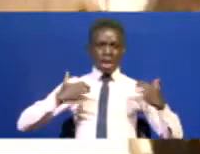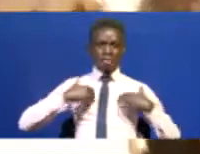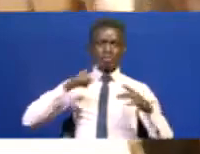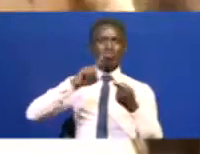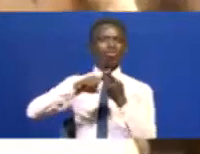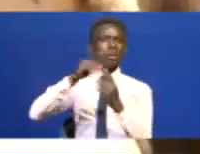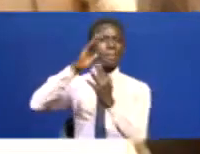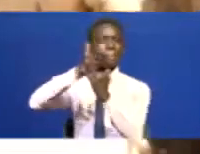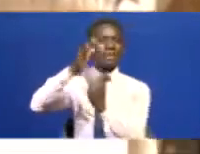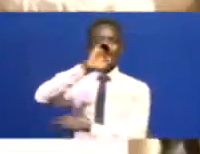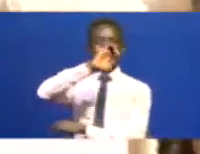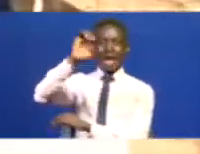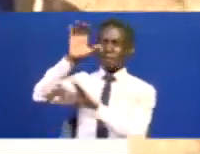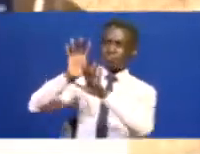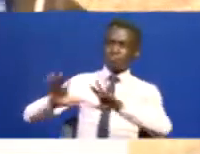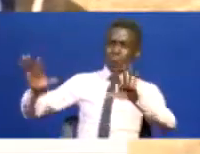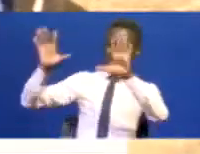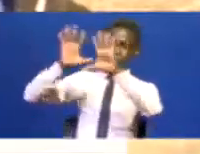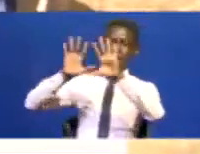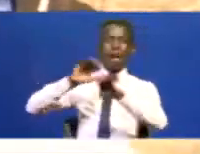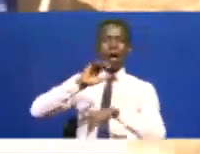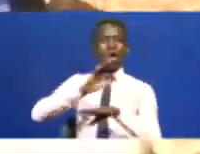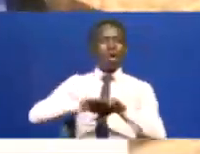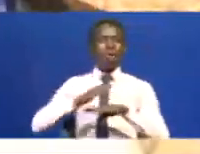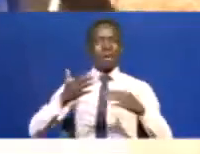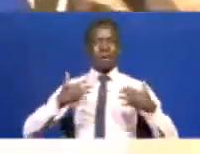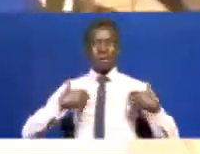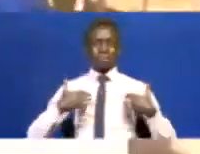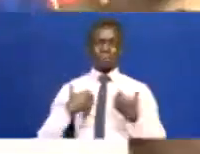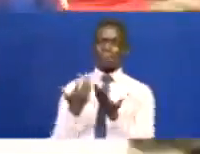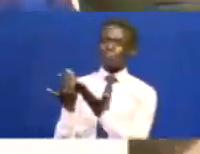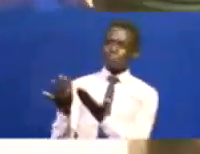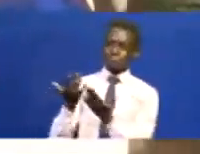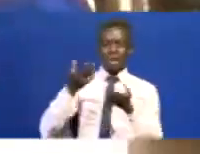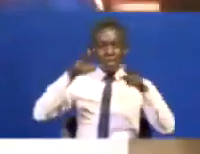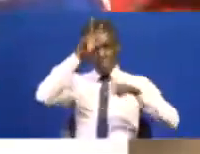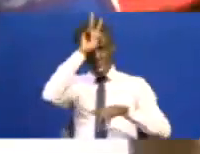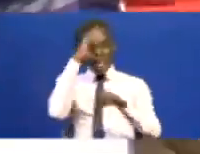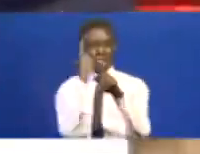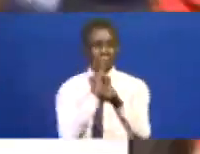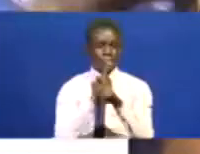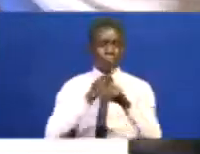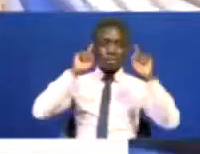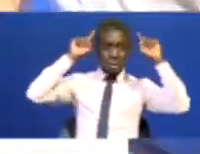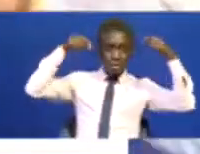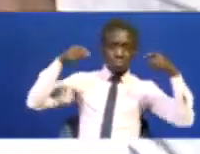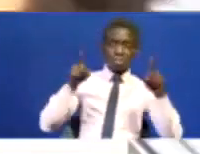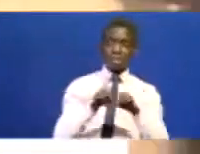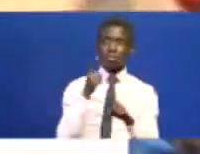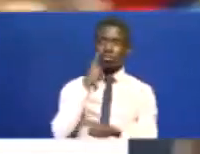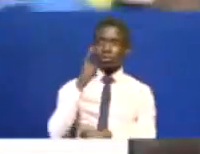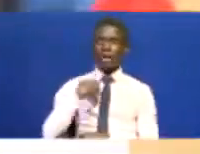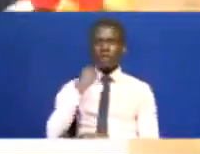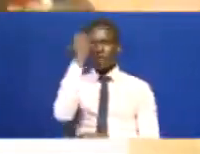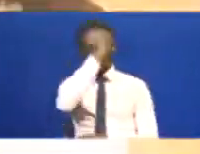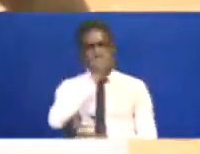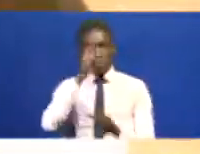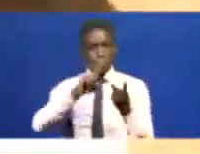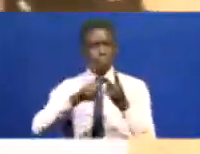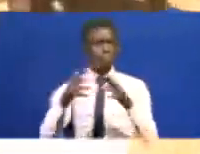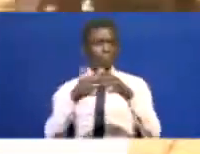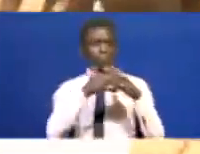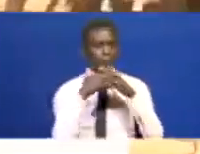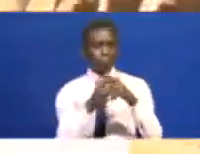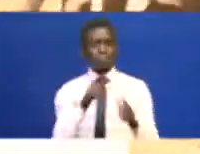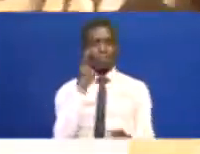more markets. However, the Ministry of Agriculture says exports to lucrative markets such as Europe and United States will remain a